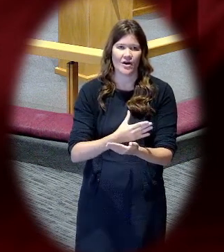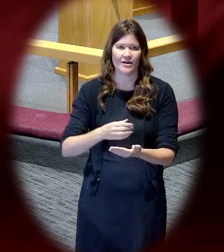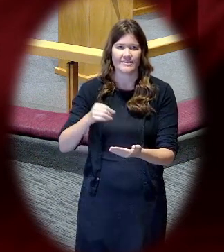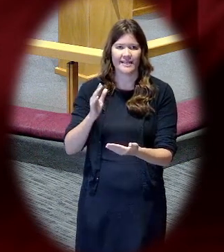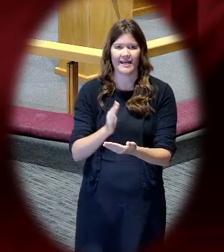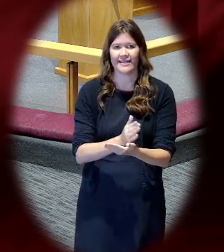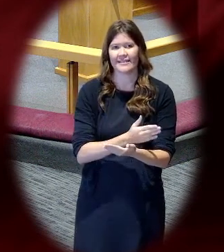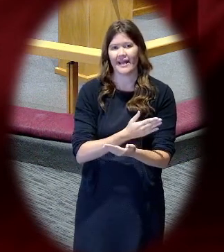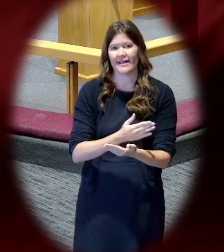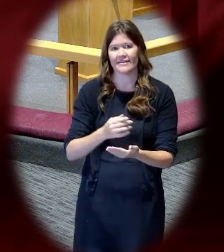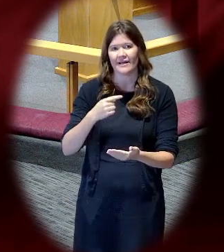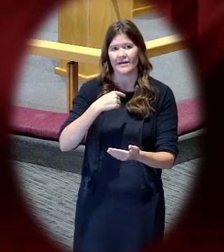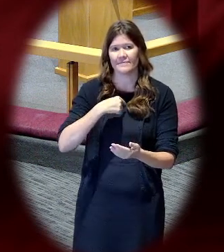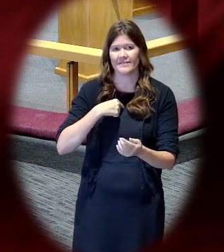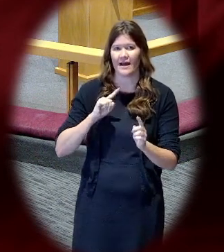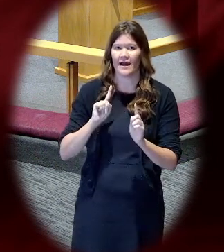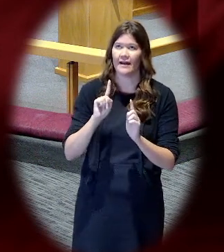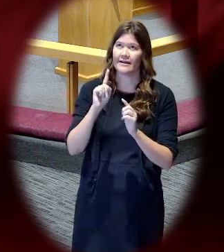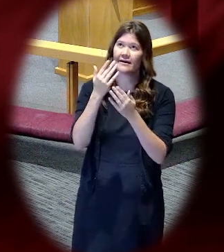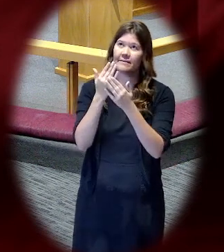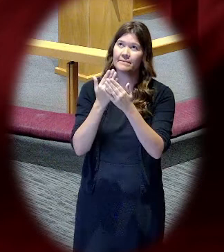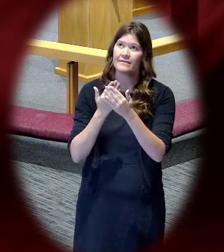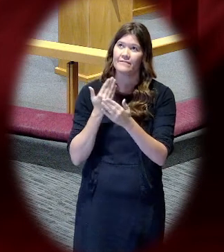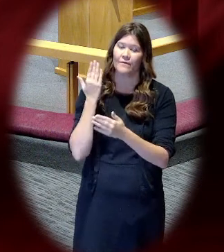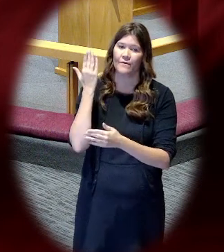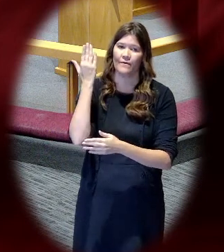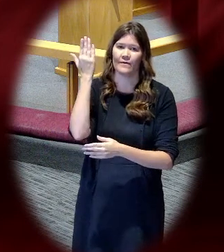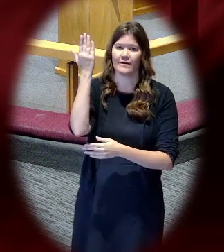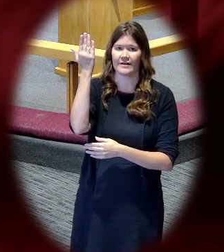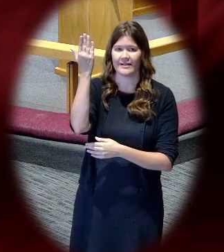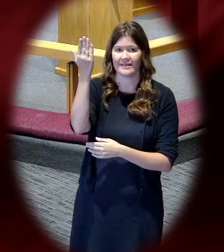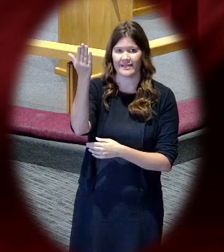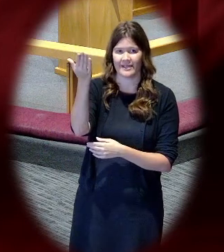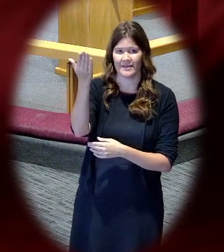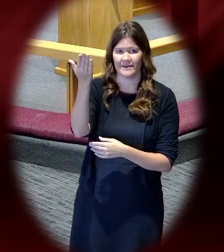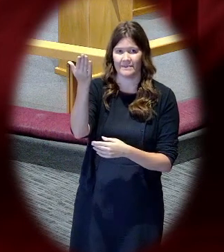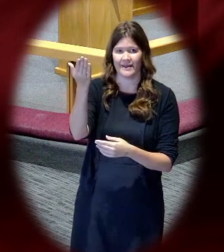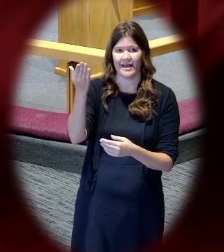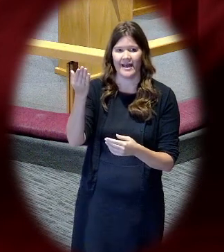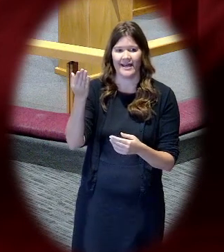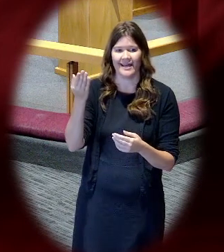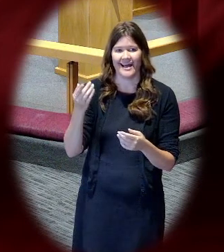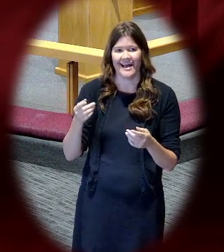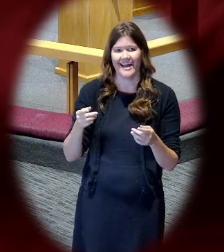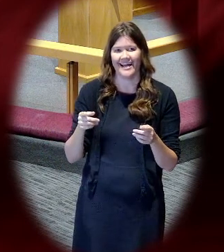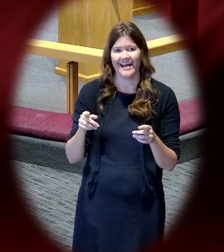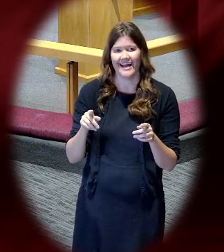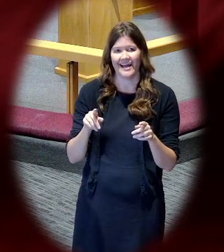Thank you.